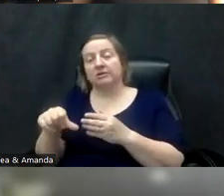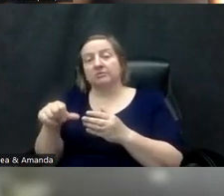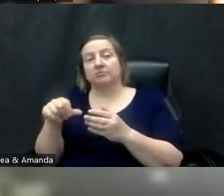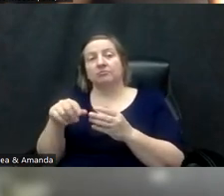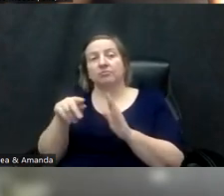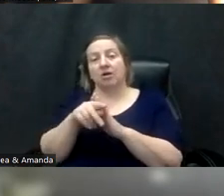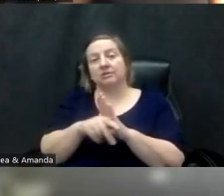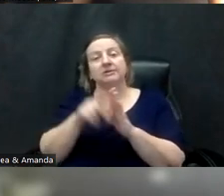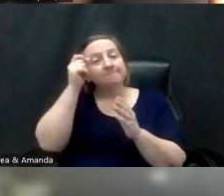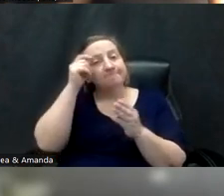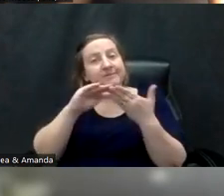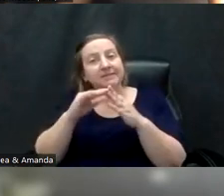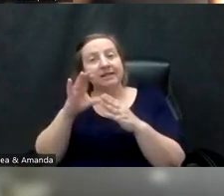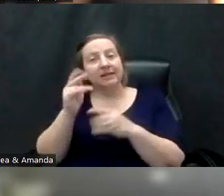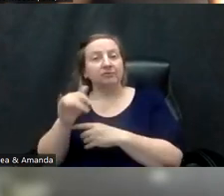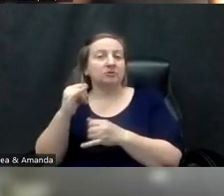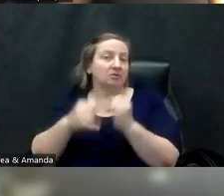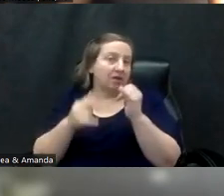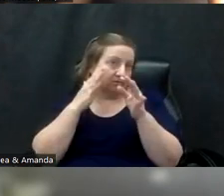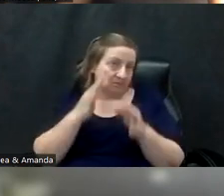say. In the process,